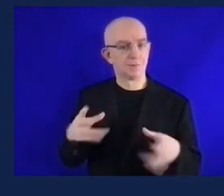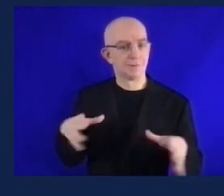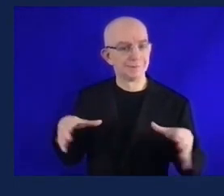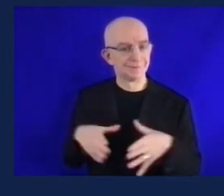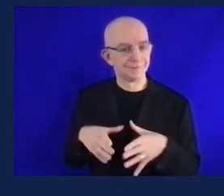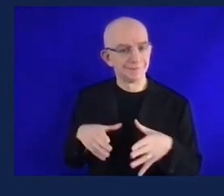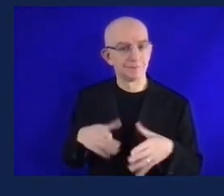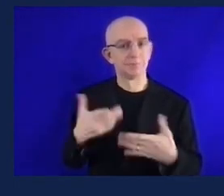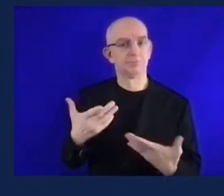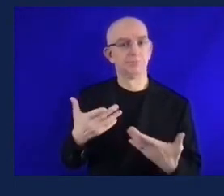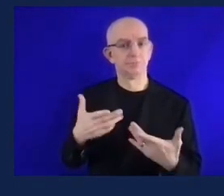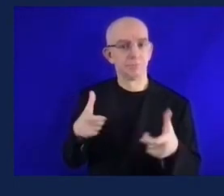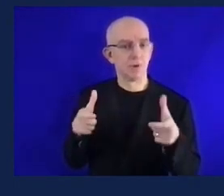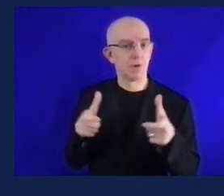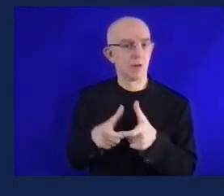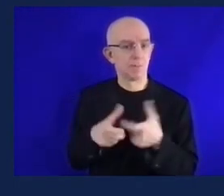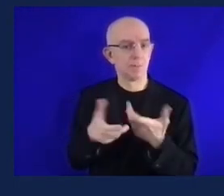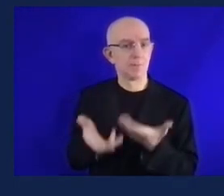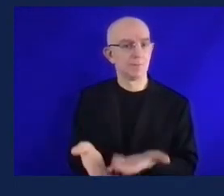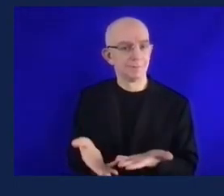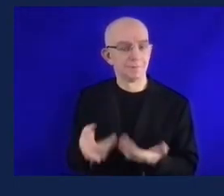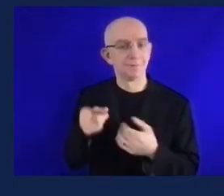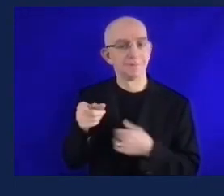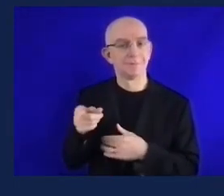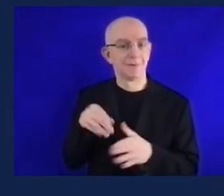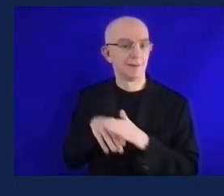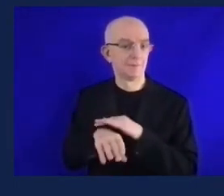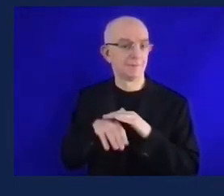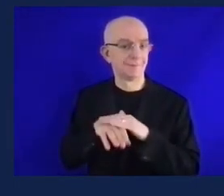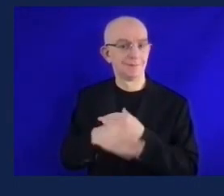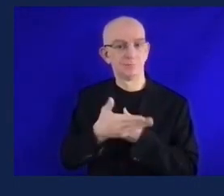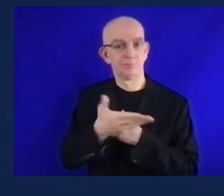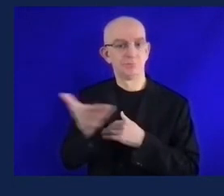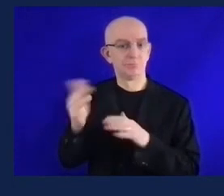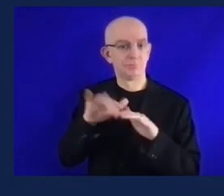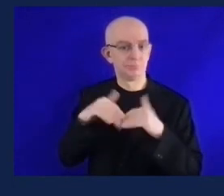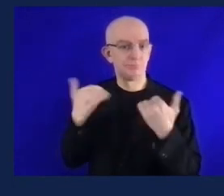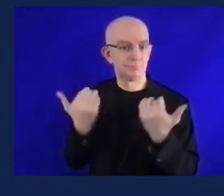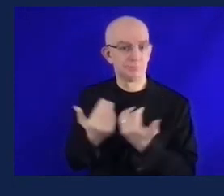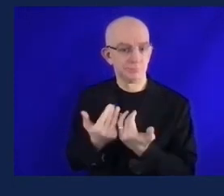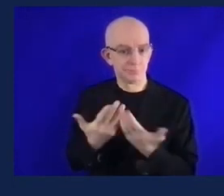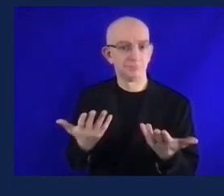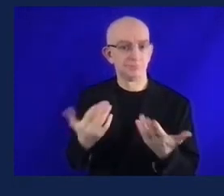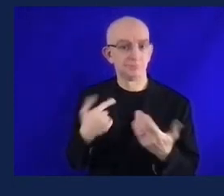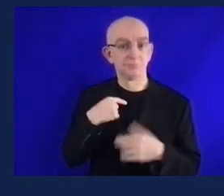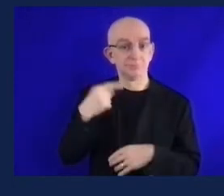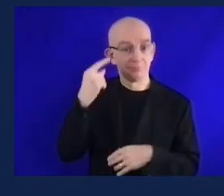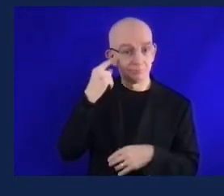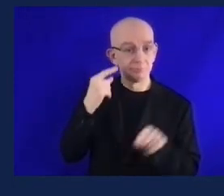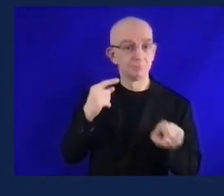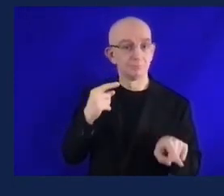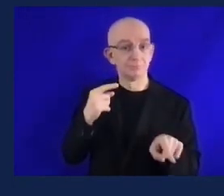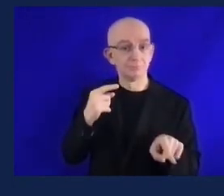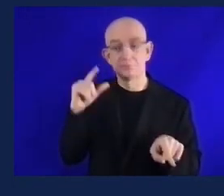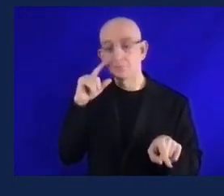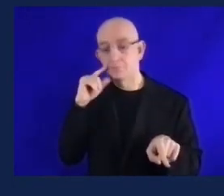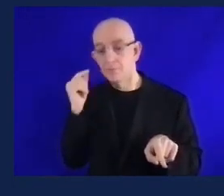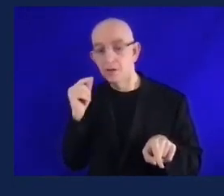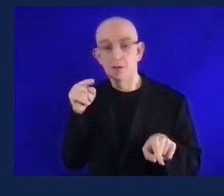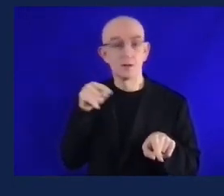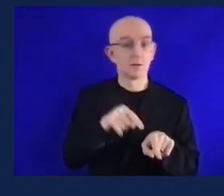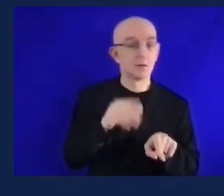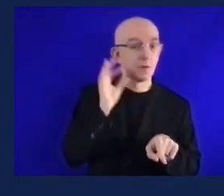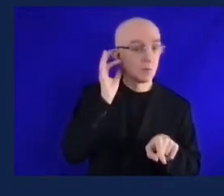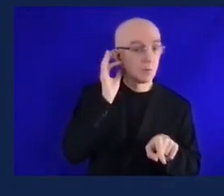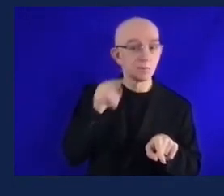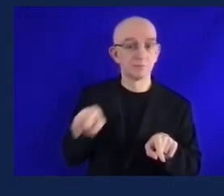wish to assist to games in stadiums. For example, a person with limited mobility often cannot choose